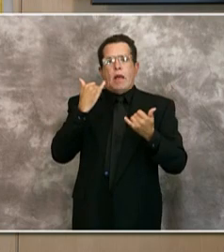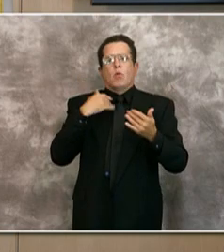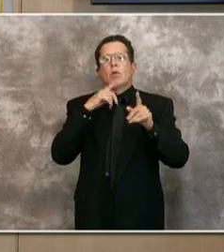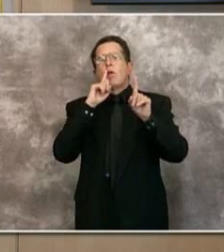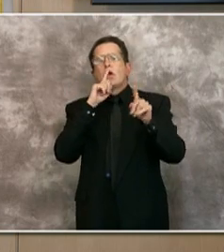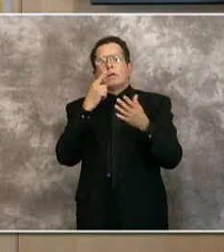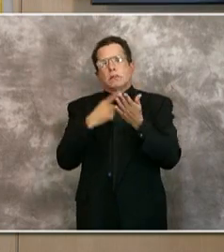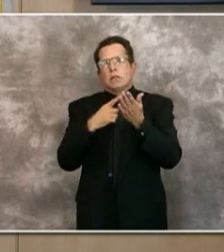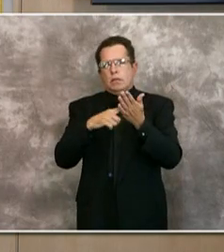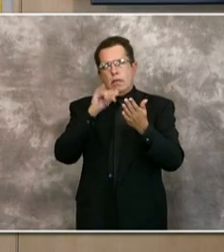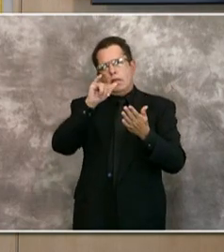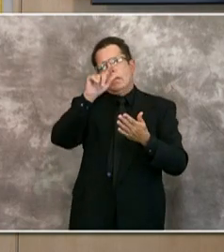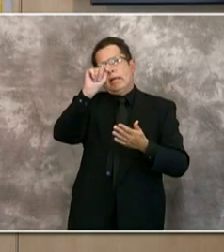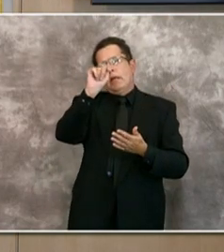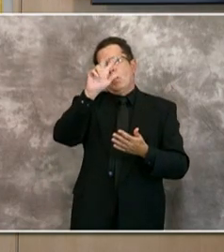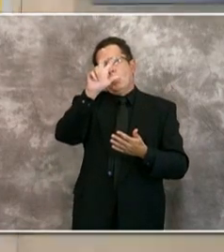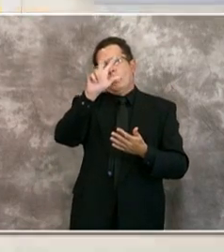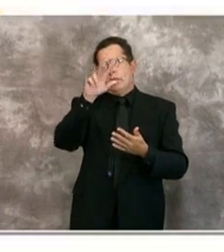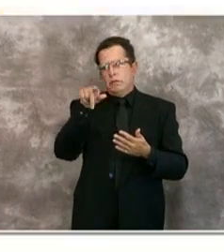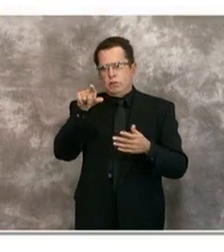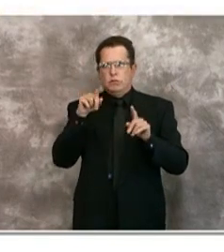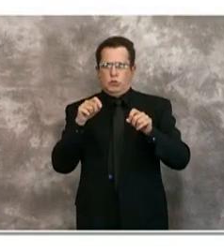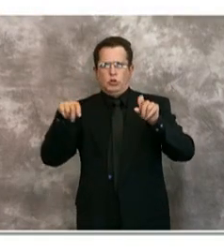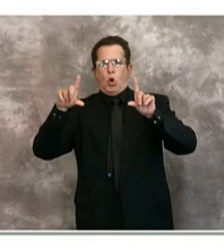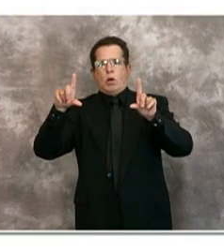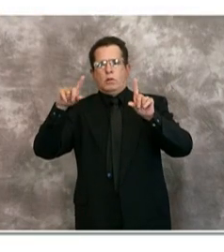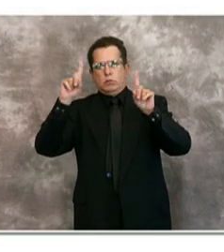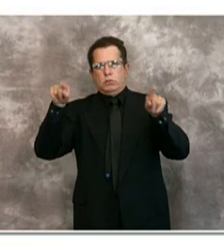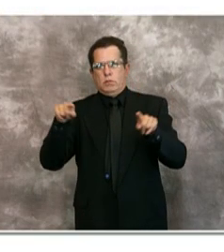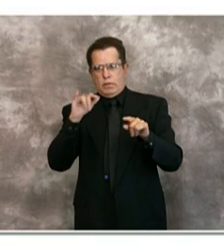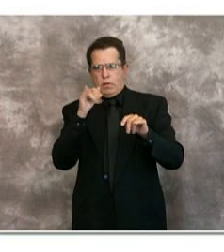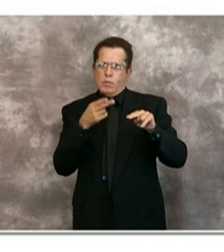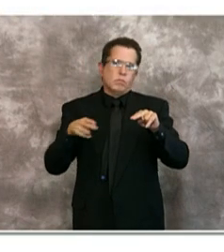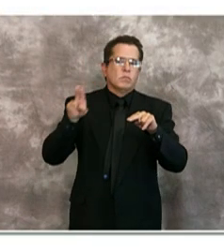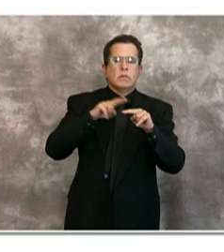T3 chart here. You see a really significant jump in testing,